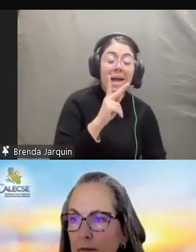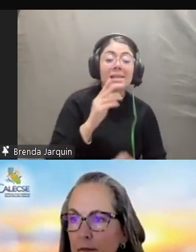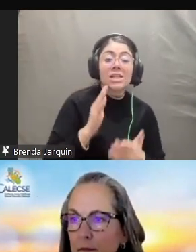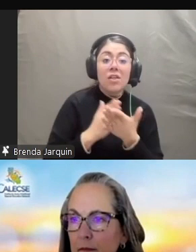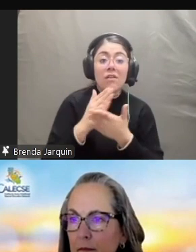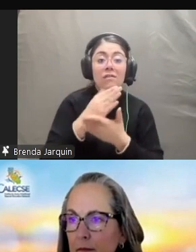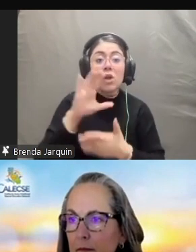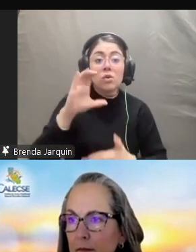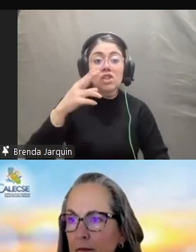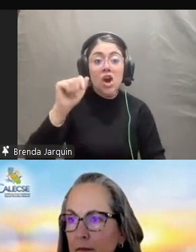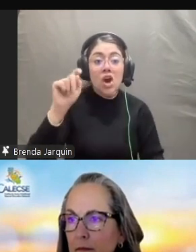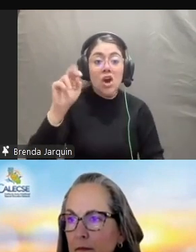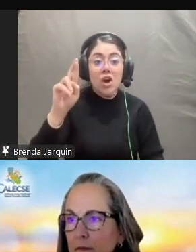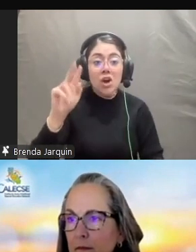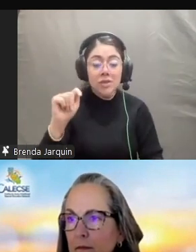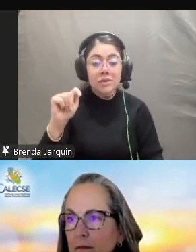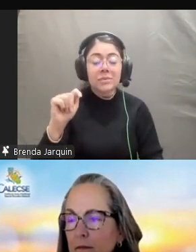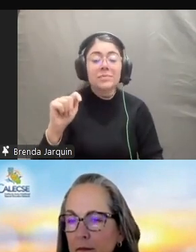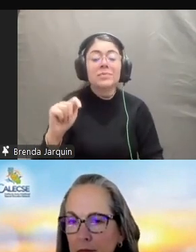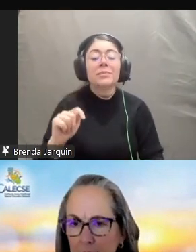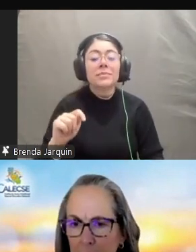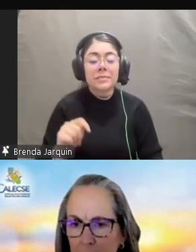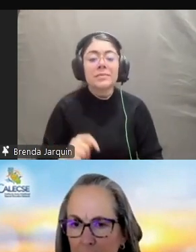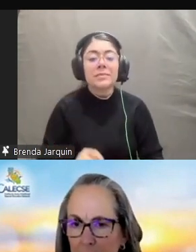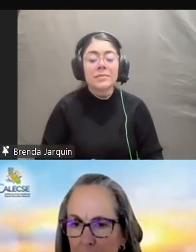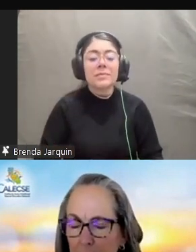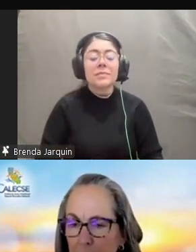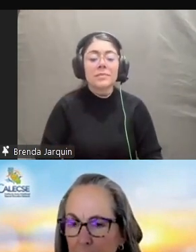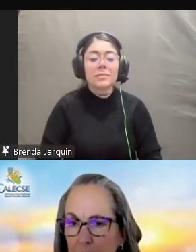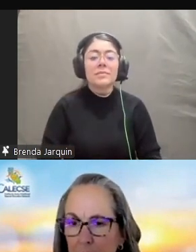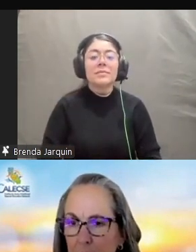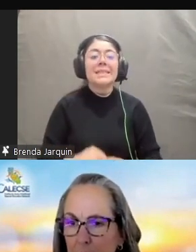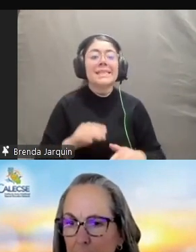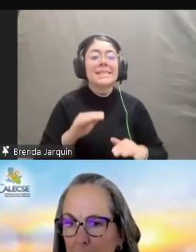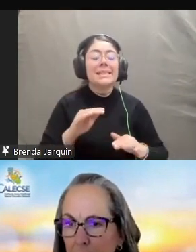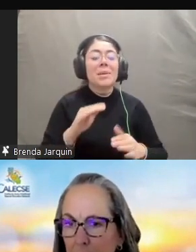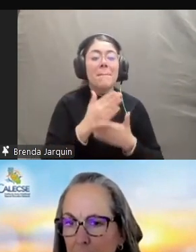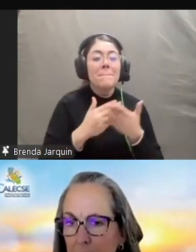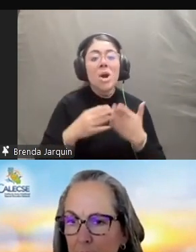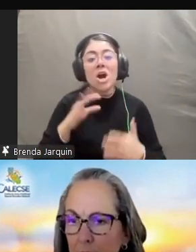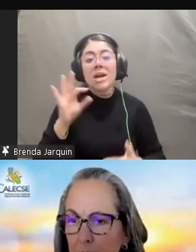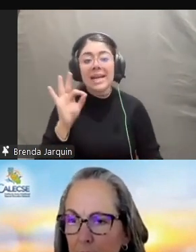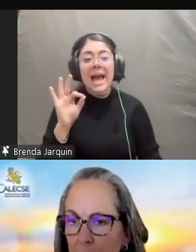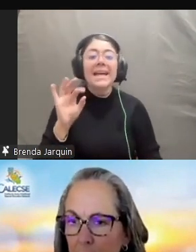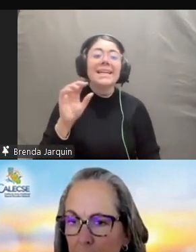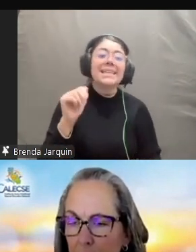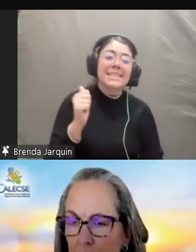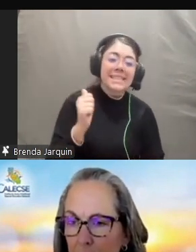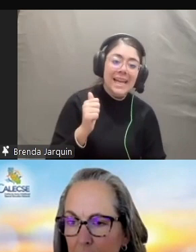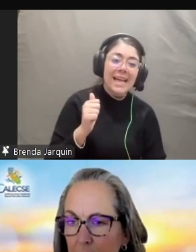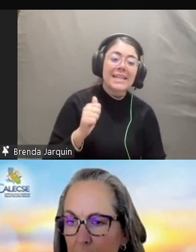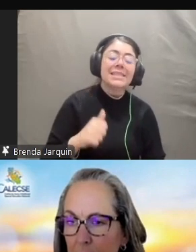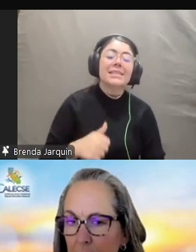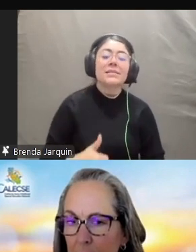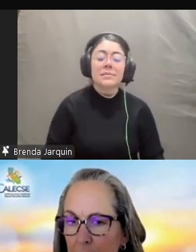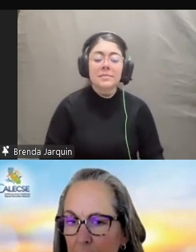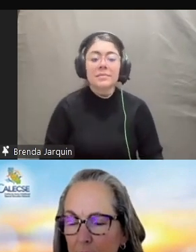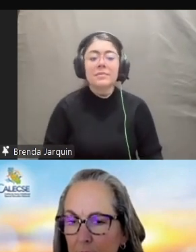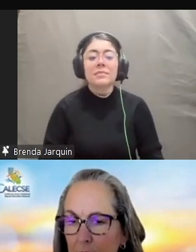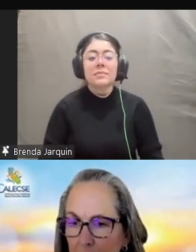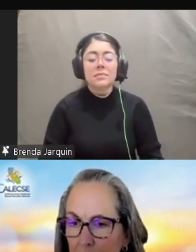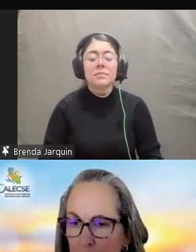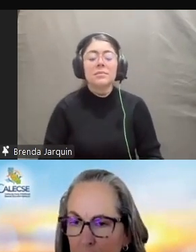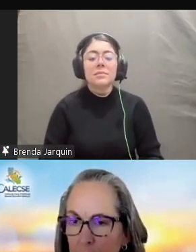10. So as you are going through, you're monitoring and evaluating that interagency agreement after it's